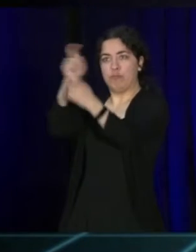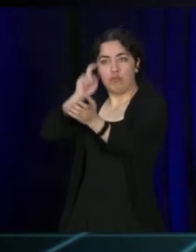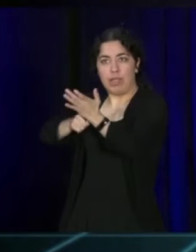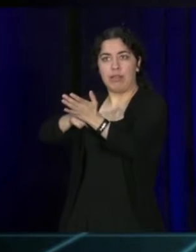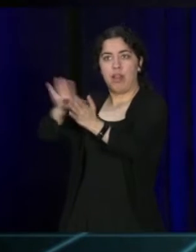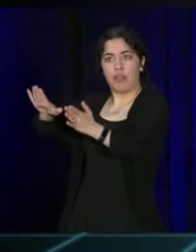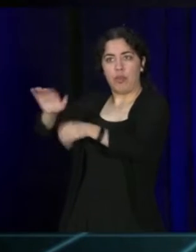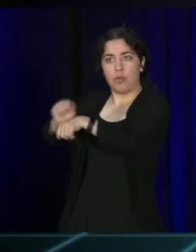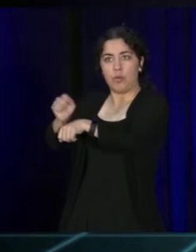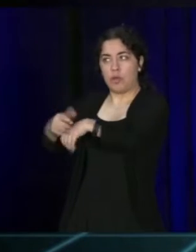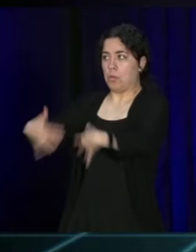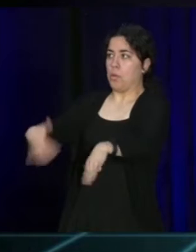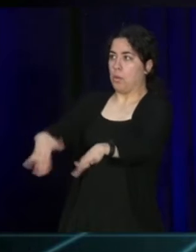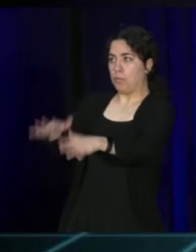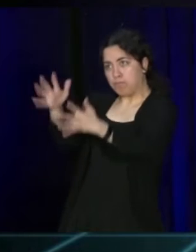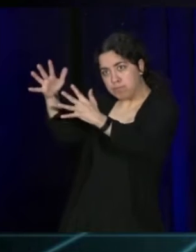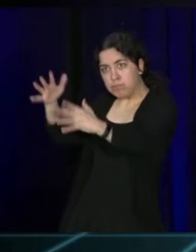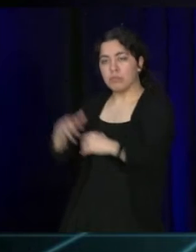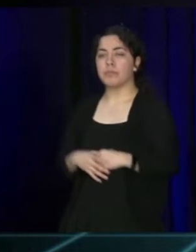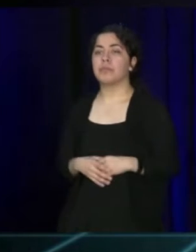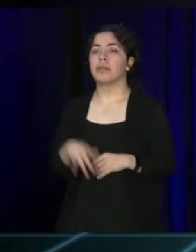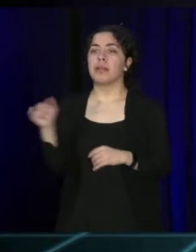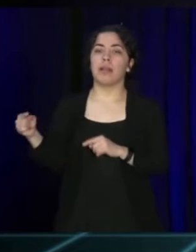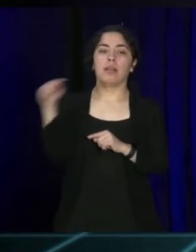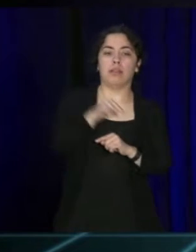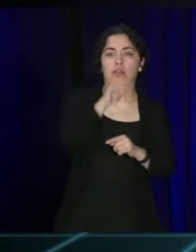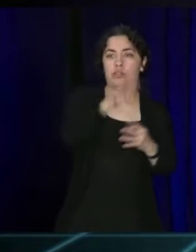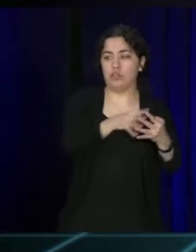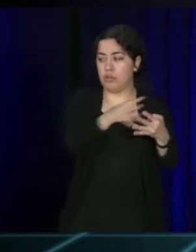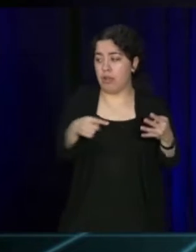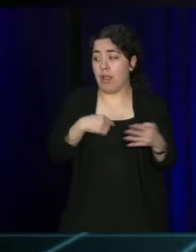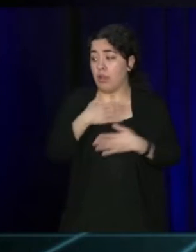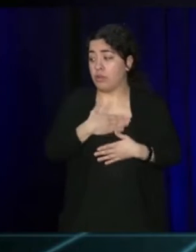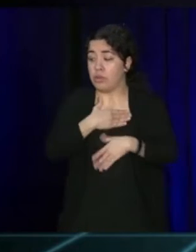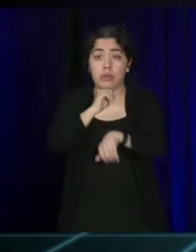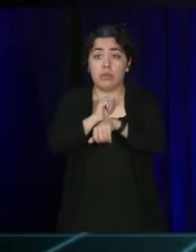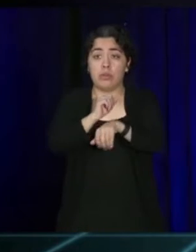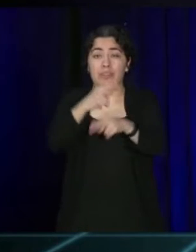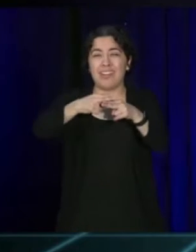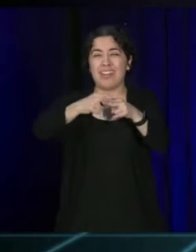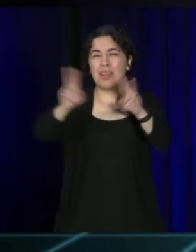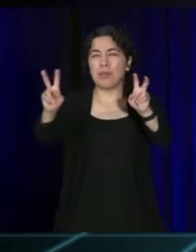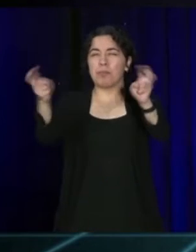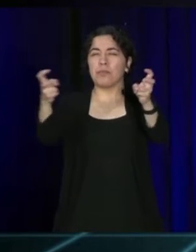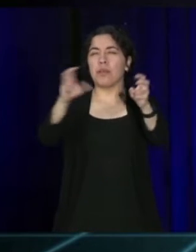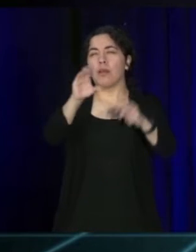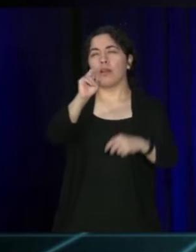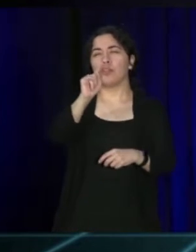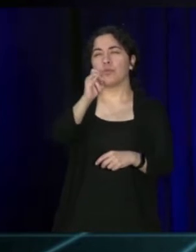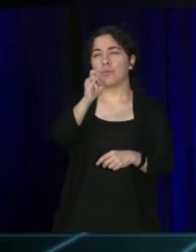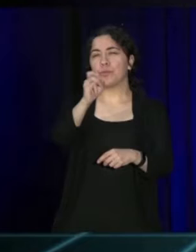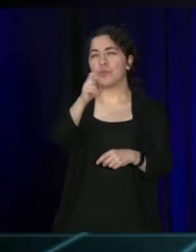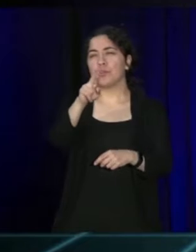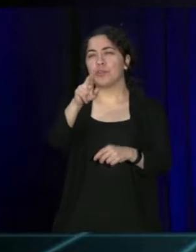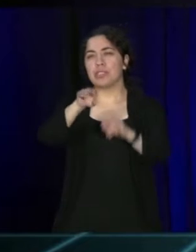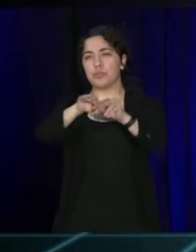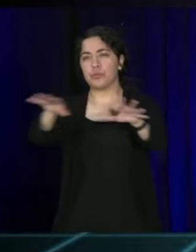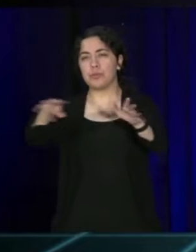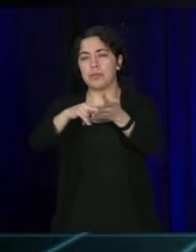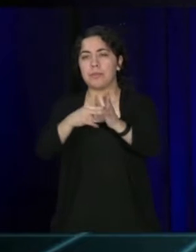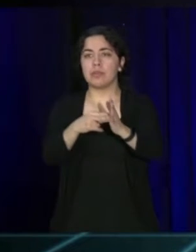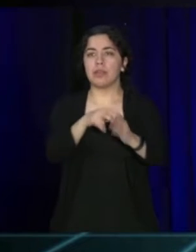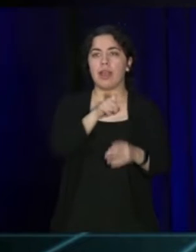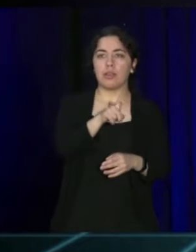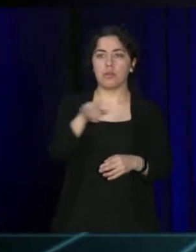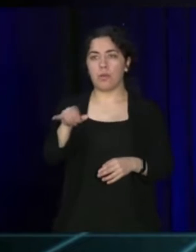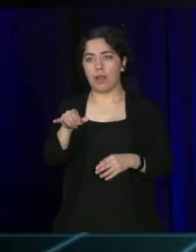chart, I like the name contributor distribution, and what this is like XY axis, and this is